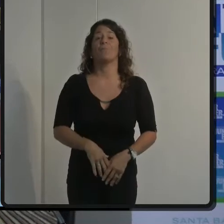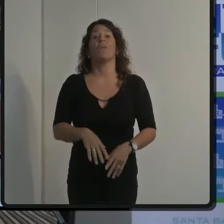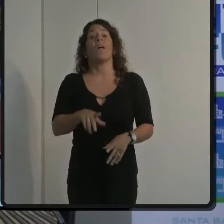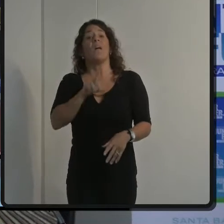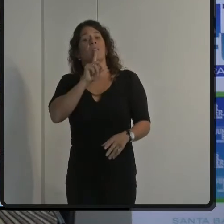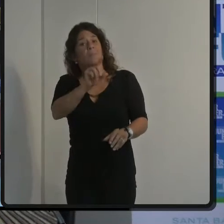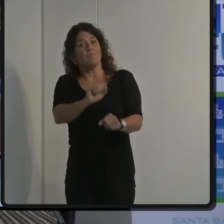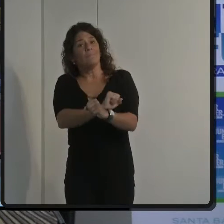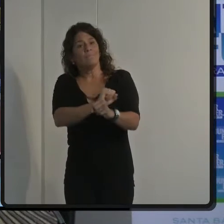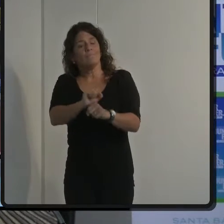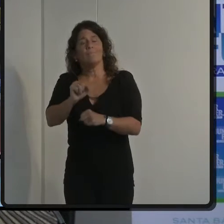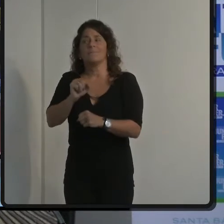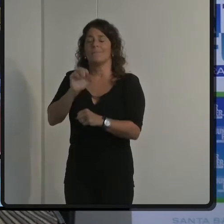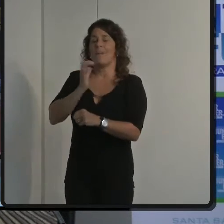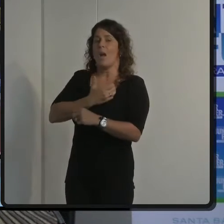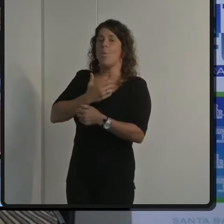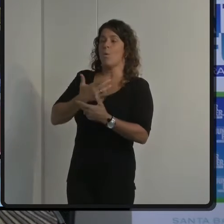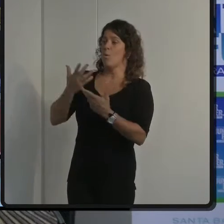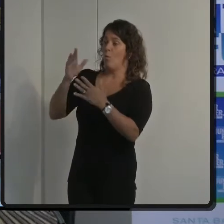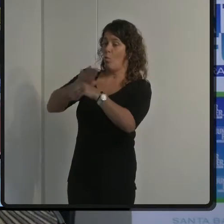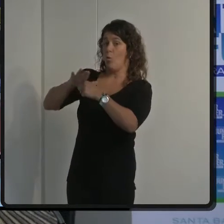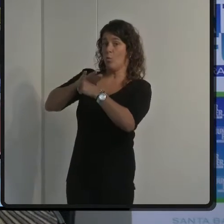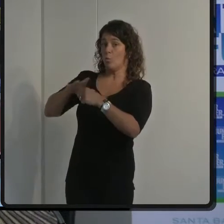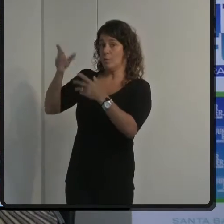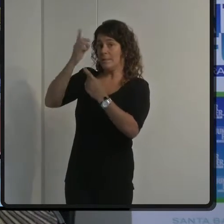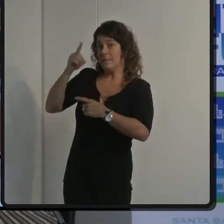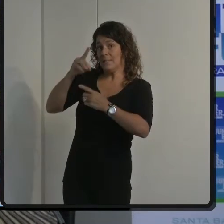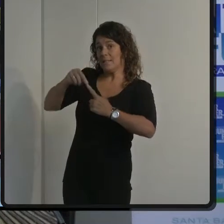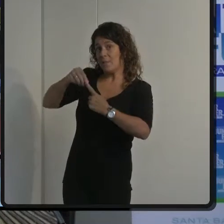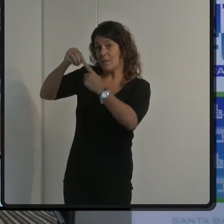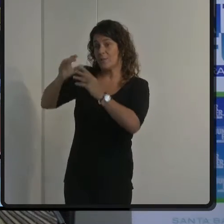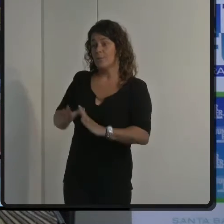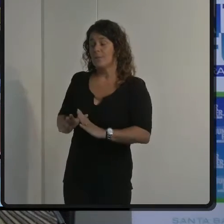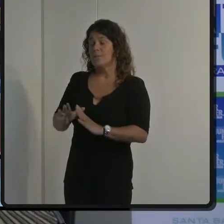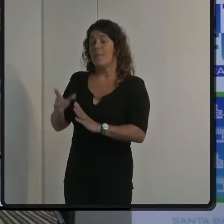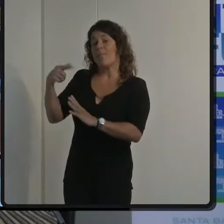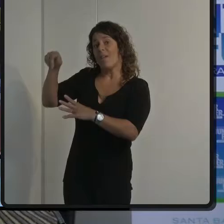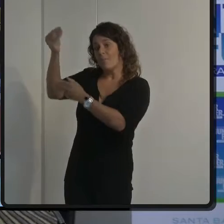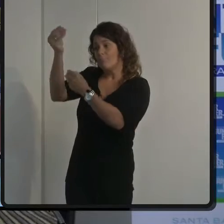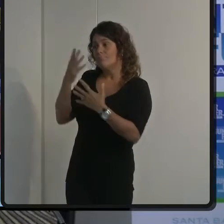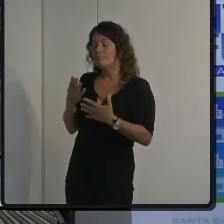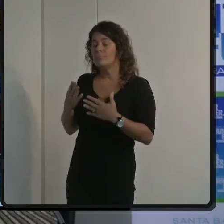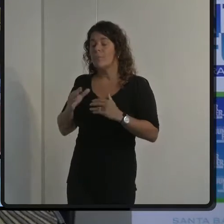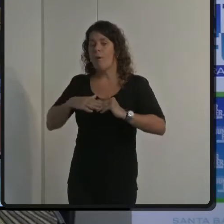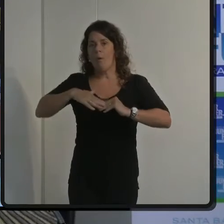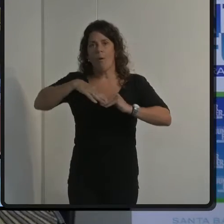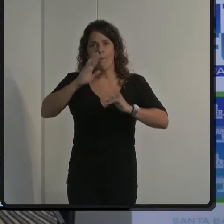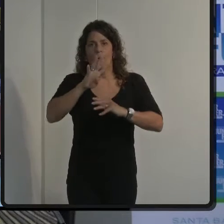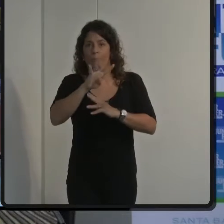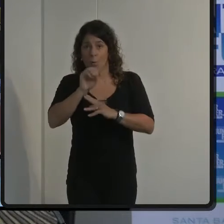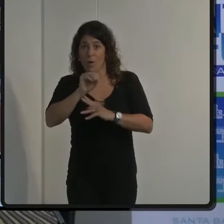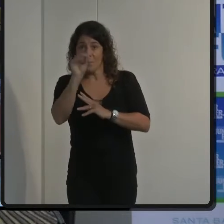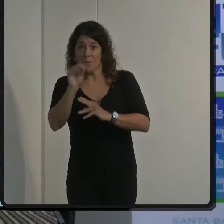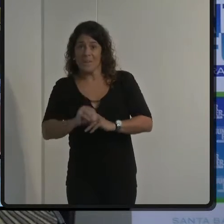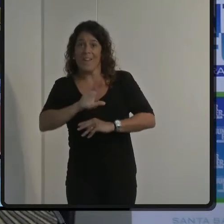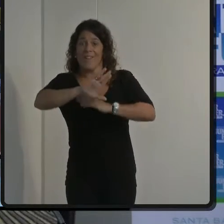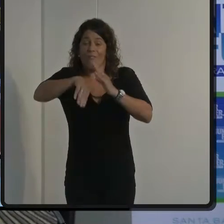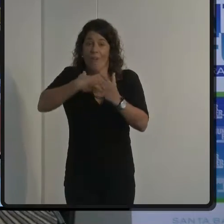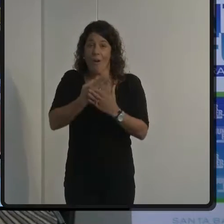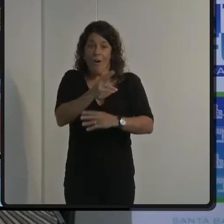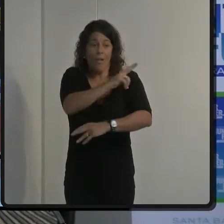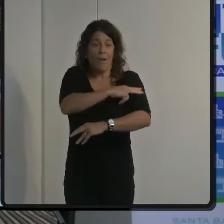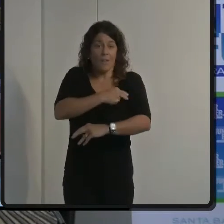our local infectious disease specialists is that over 40% of all hospitalizations in the